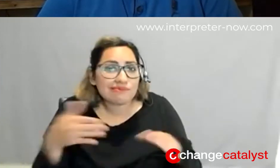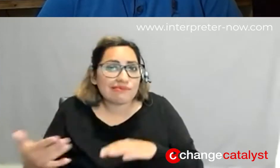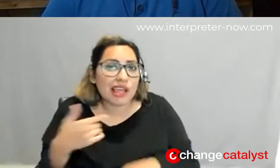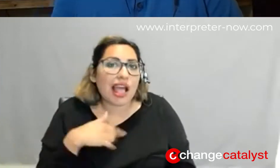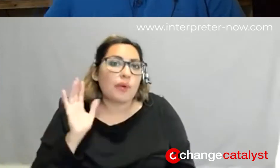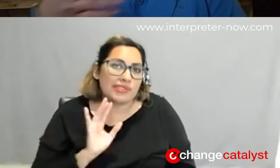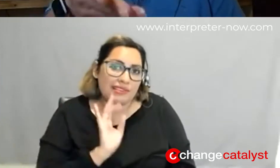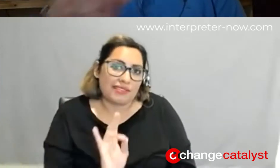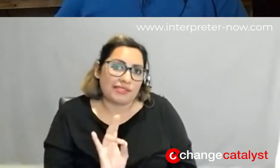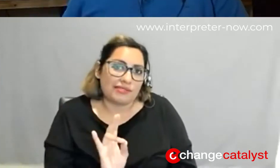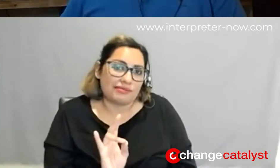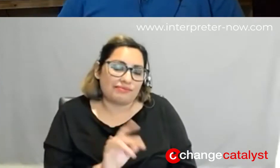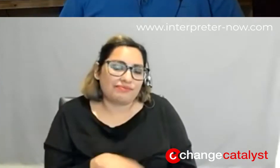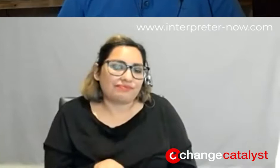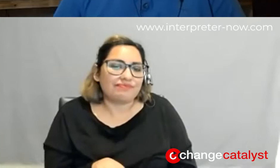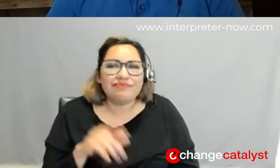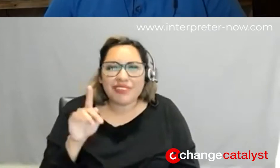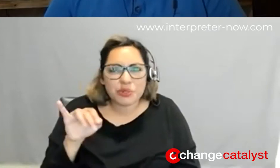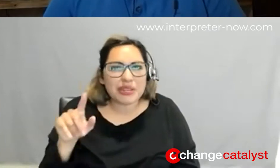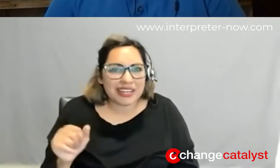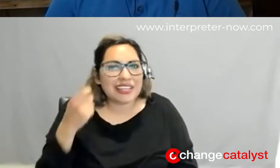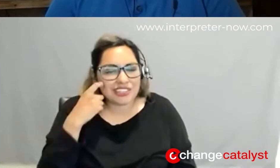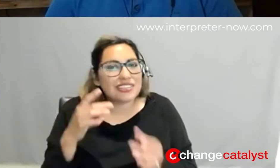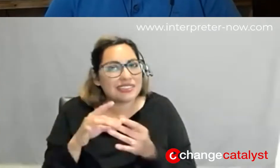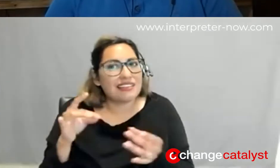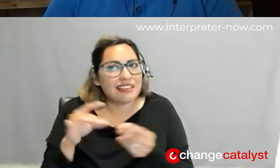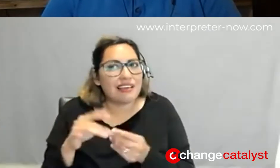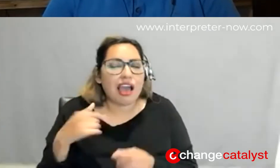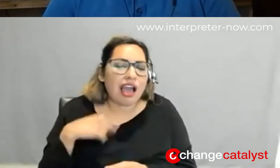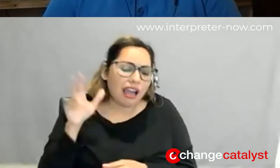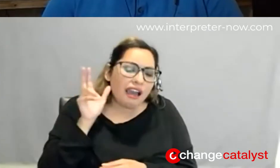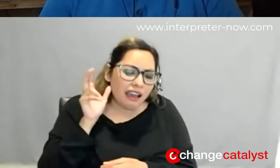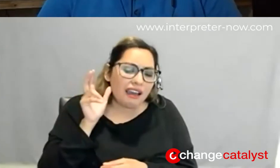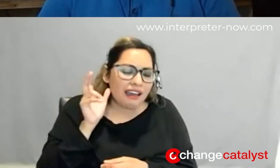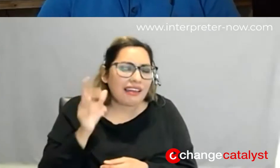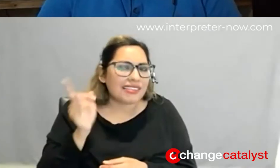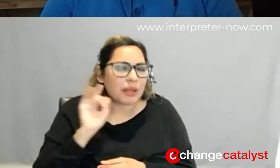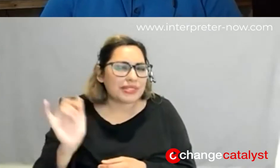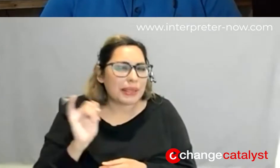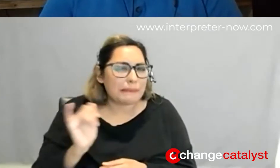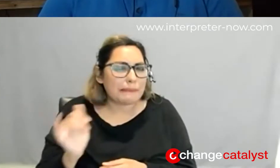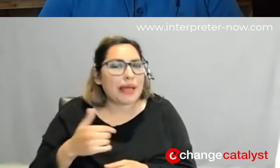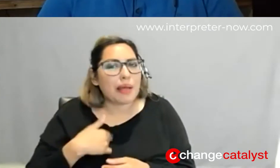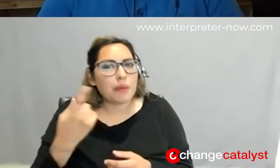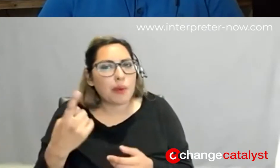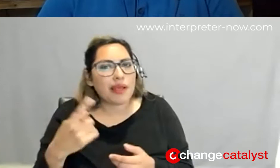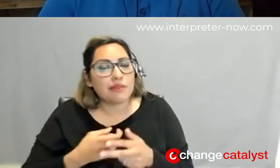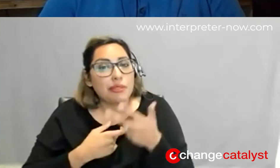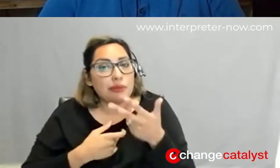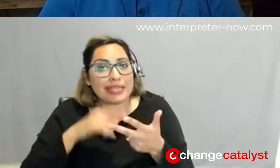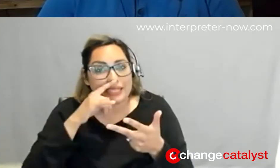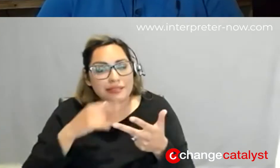was, as Tonita was telling her story, I was like, hey, there's some similarities here. I'm one of 3 children. I'm the youngest,